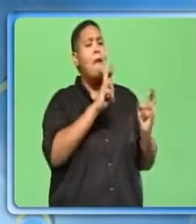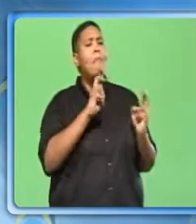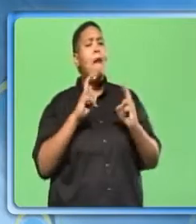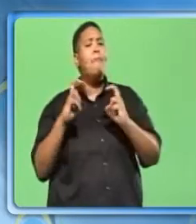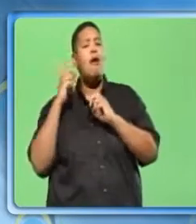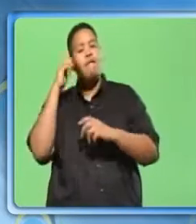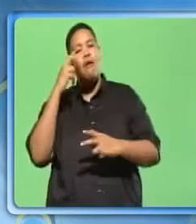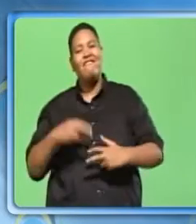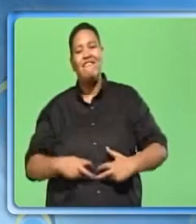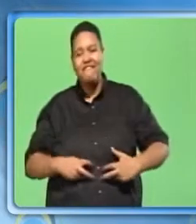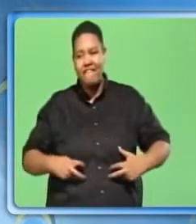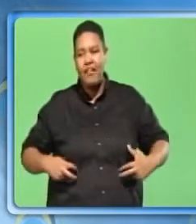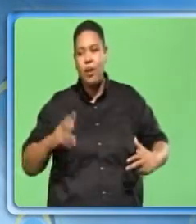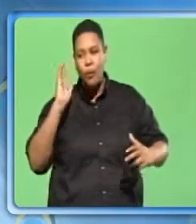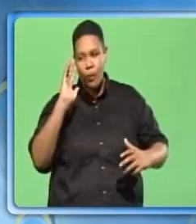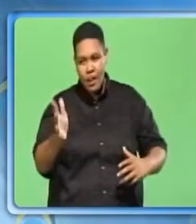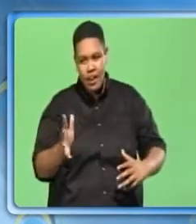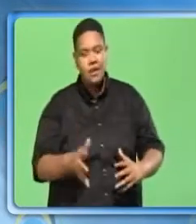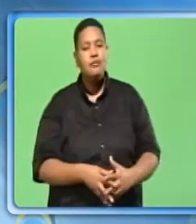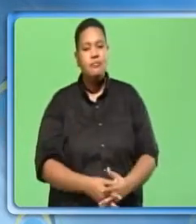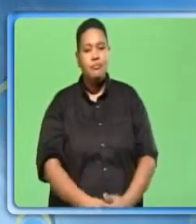hunger.